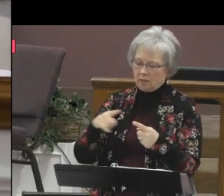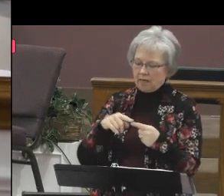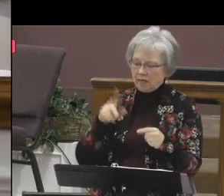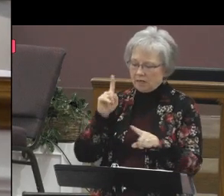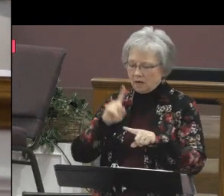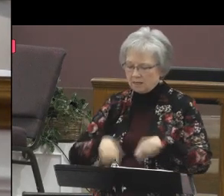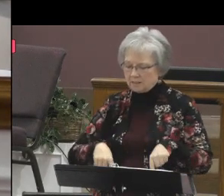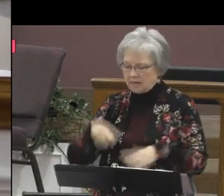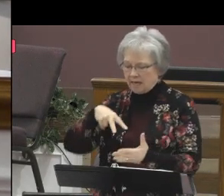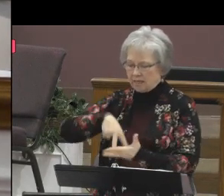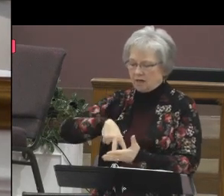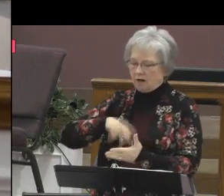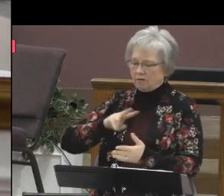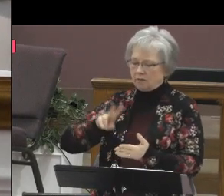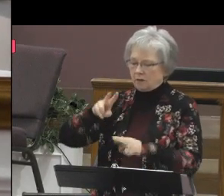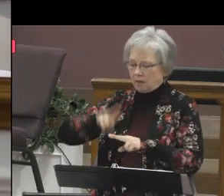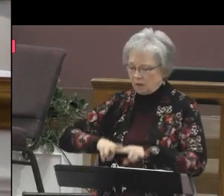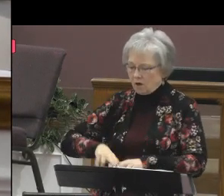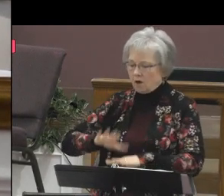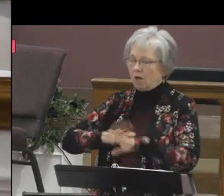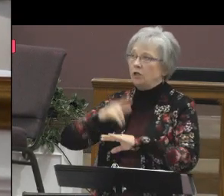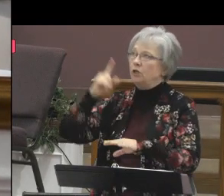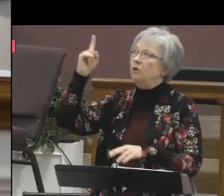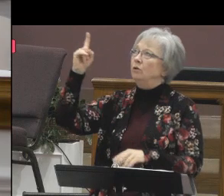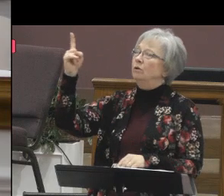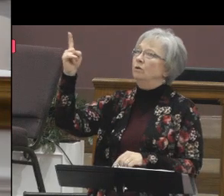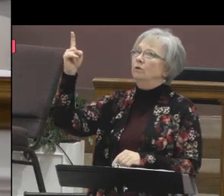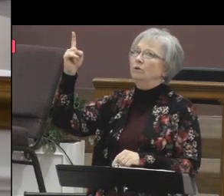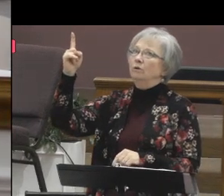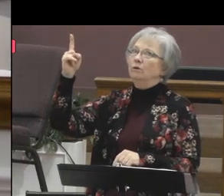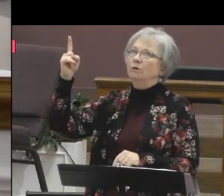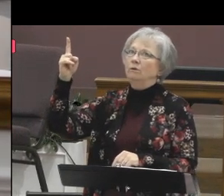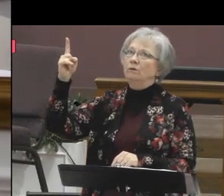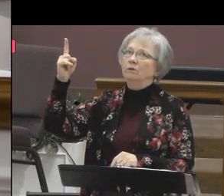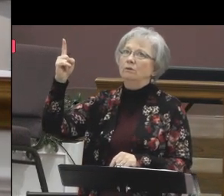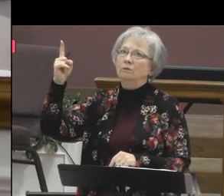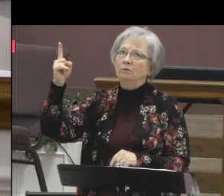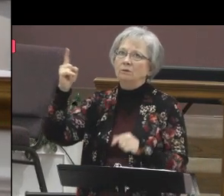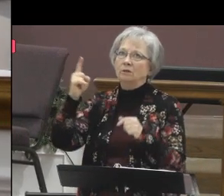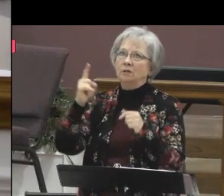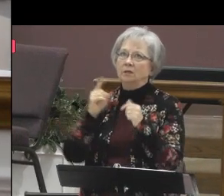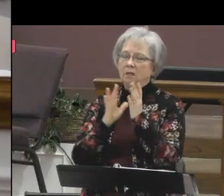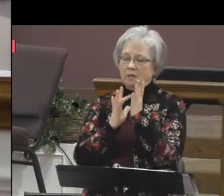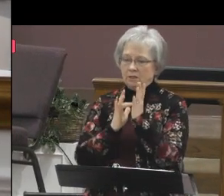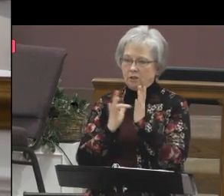and when I cannot stand upon you,